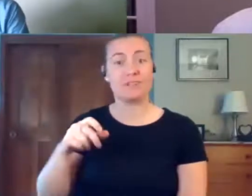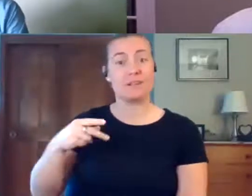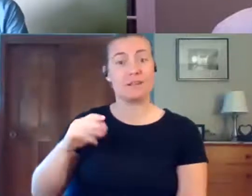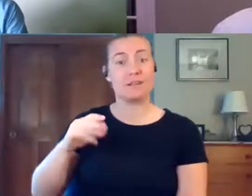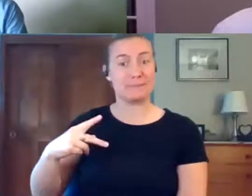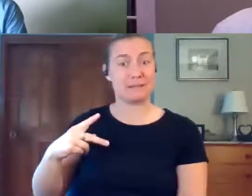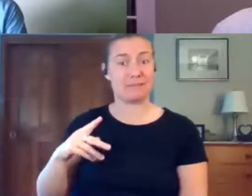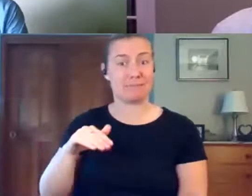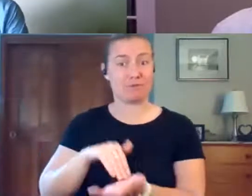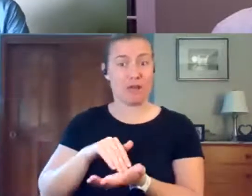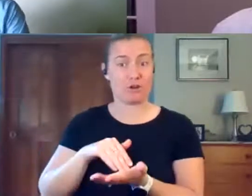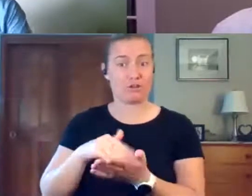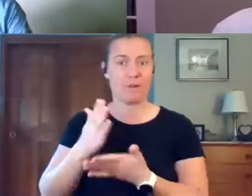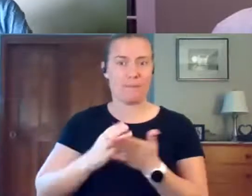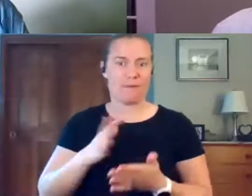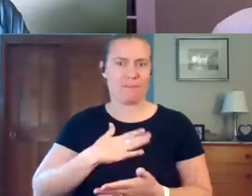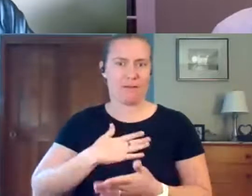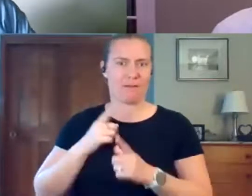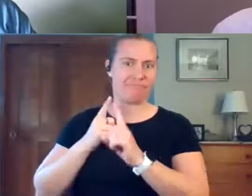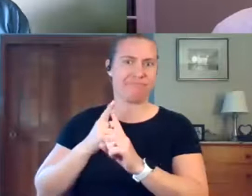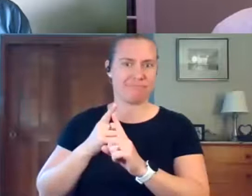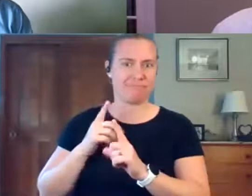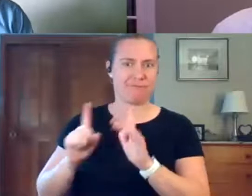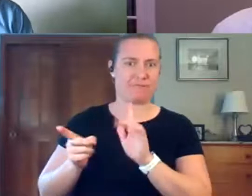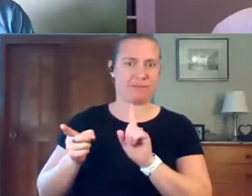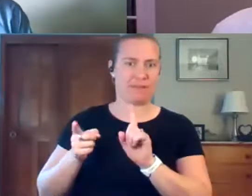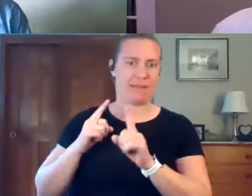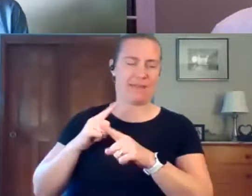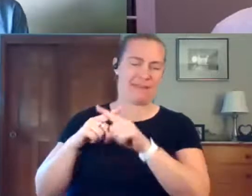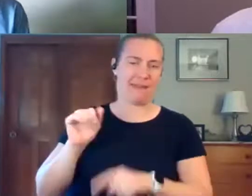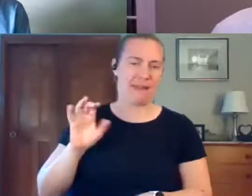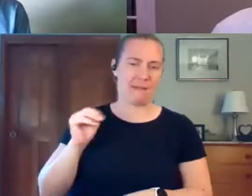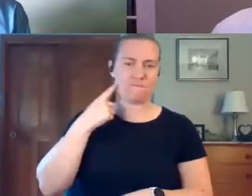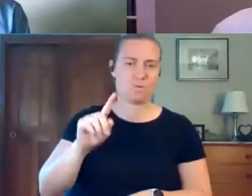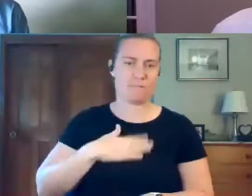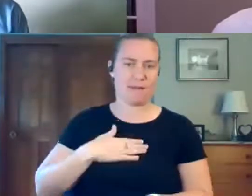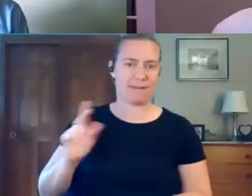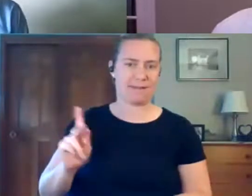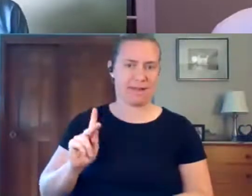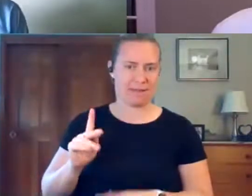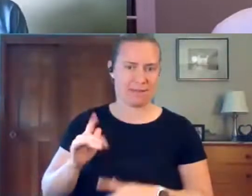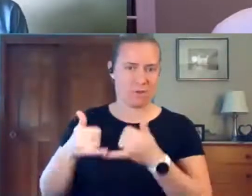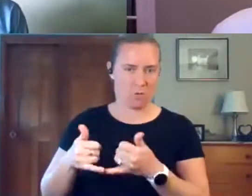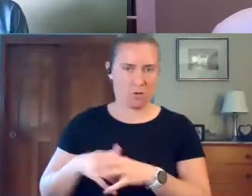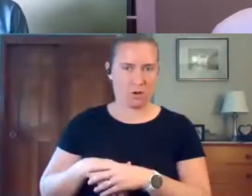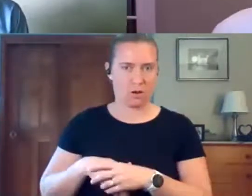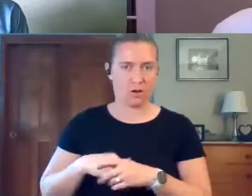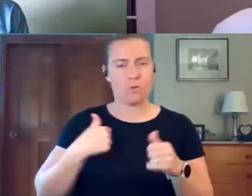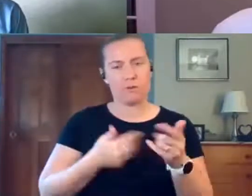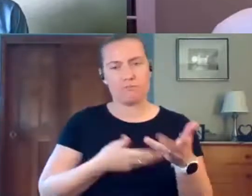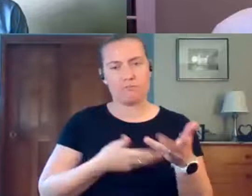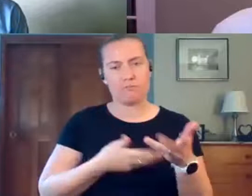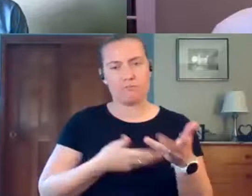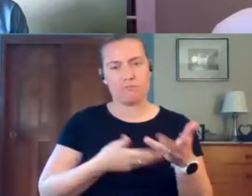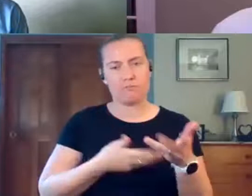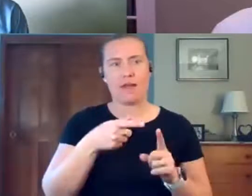Award aim. And so the great thing was I had spoken with them early on. And interestingly, when we spoke with them, they were telling me repeated stories of where they were getting